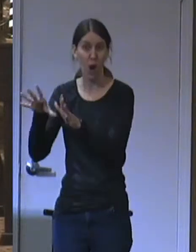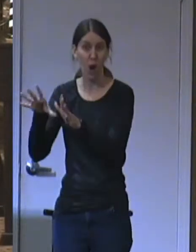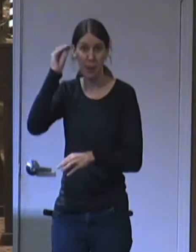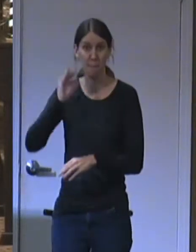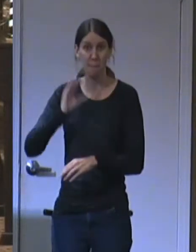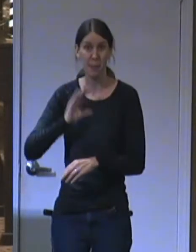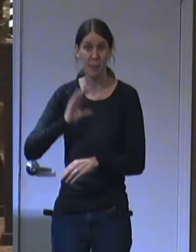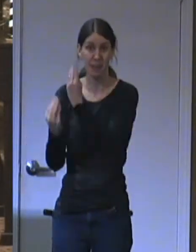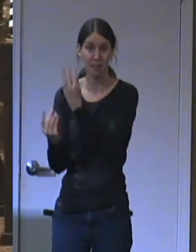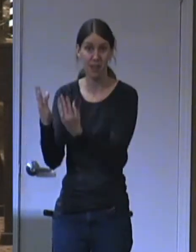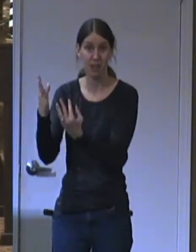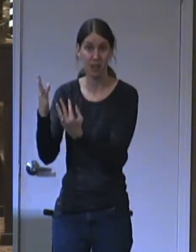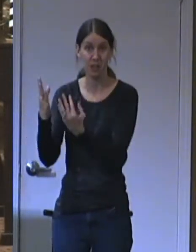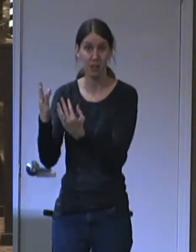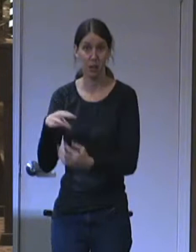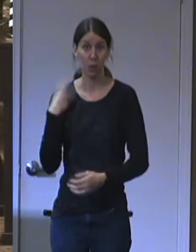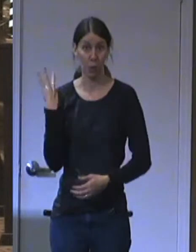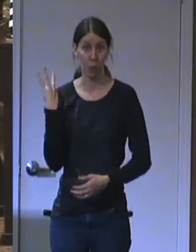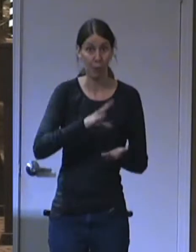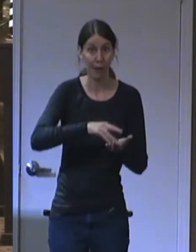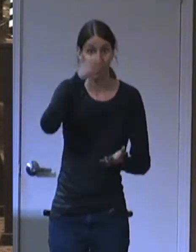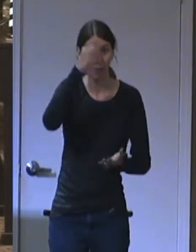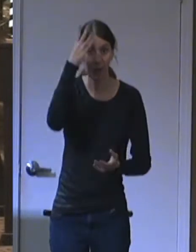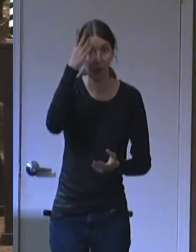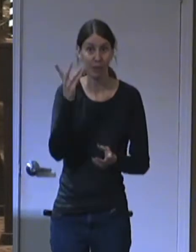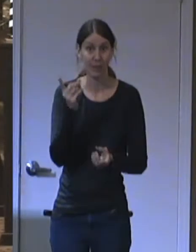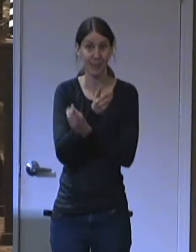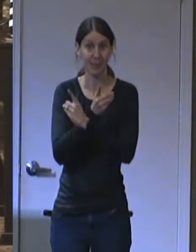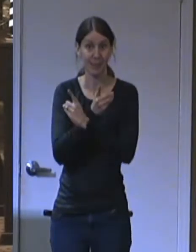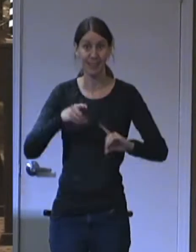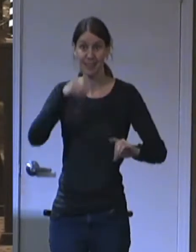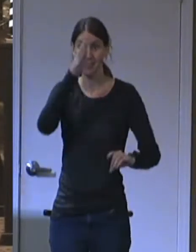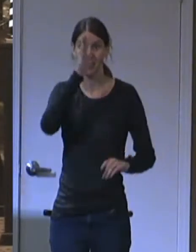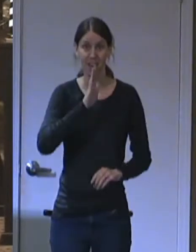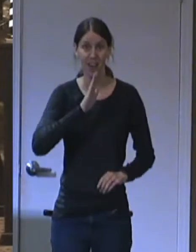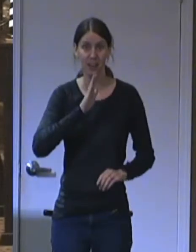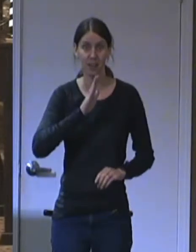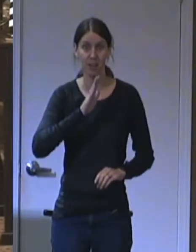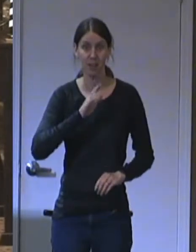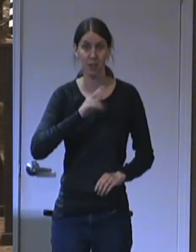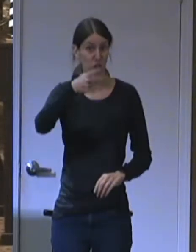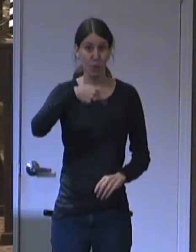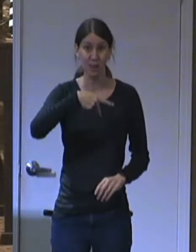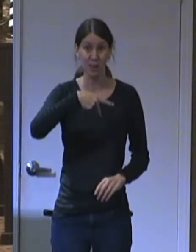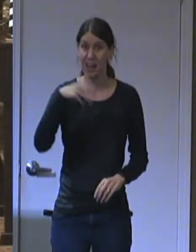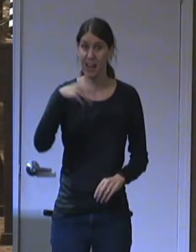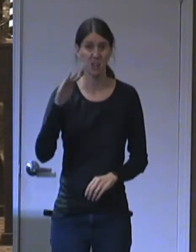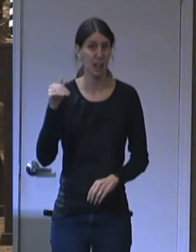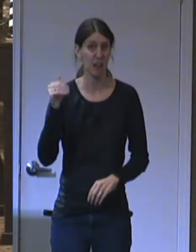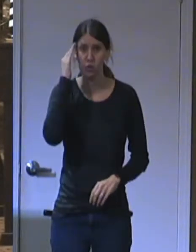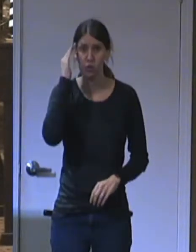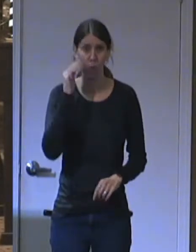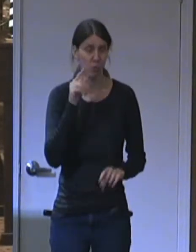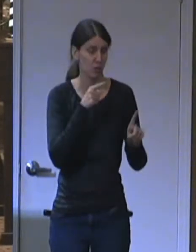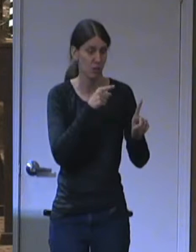them through without even the smell of smoke on them, we would never have known their true faith.